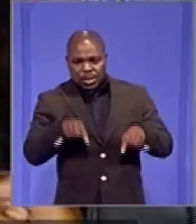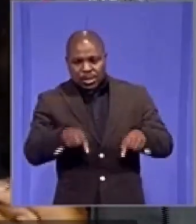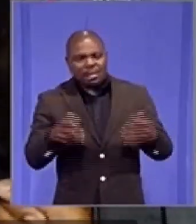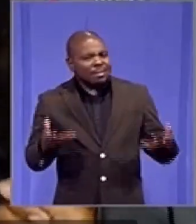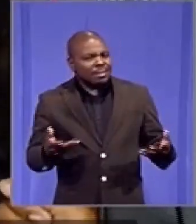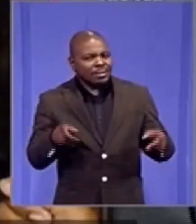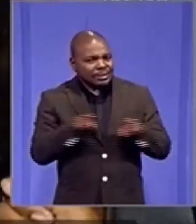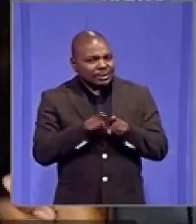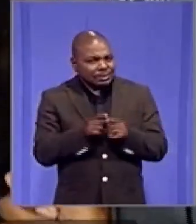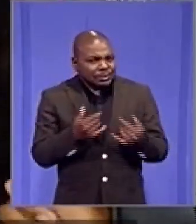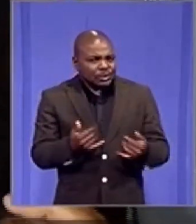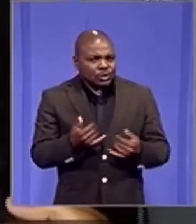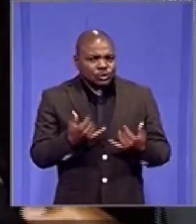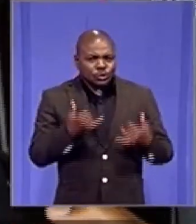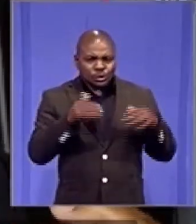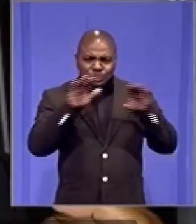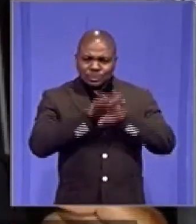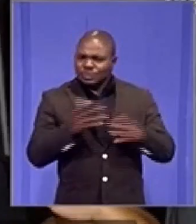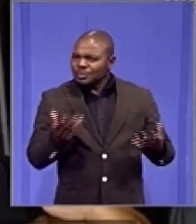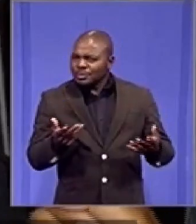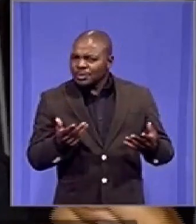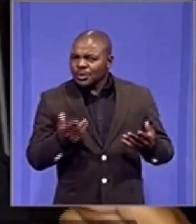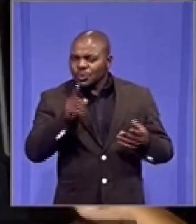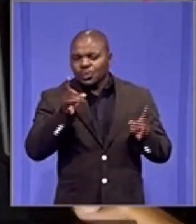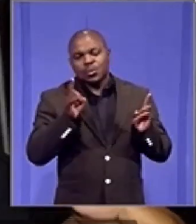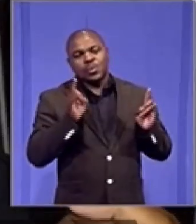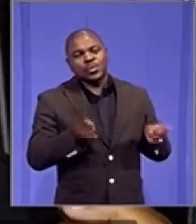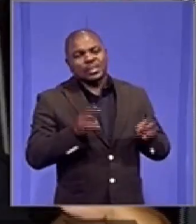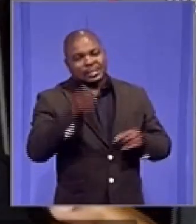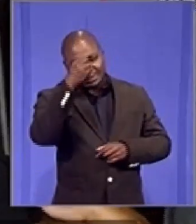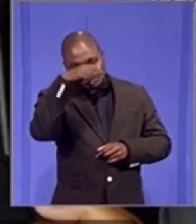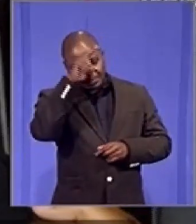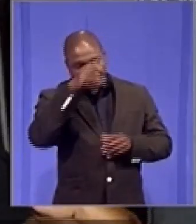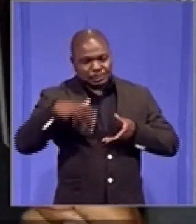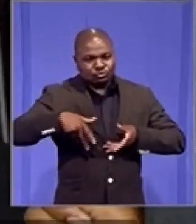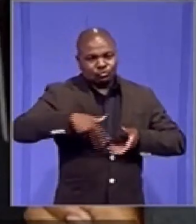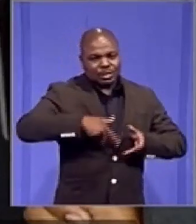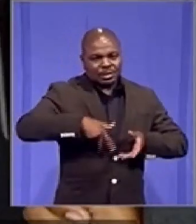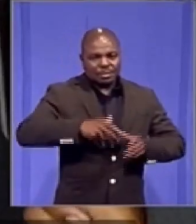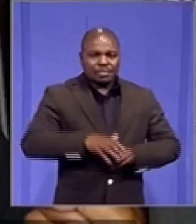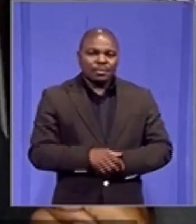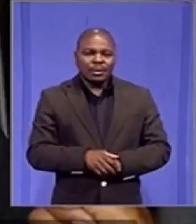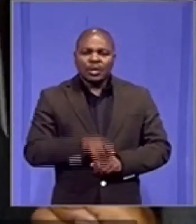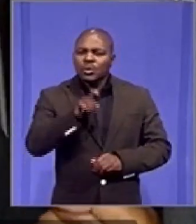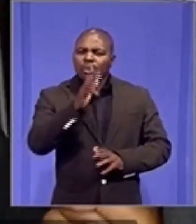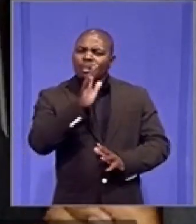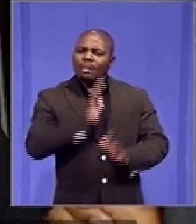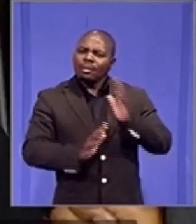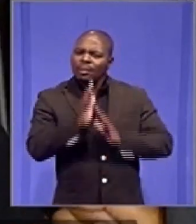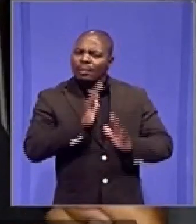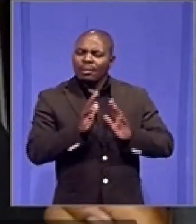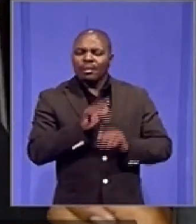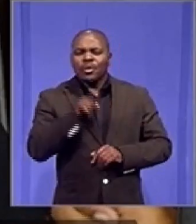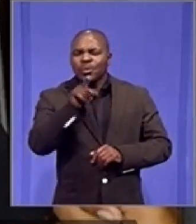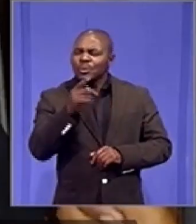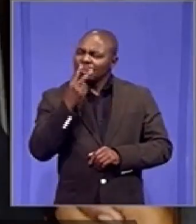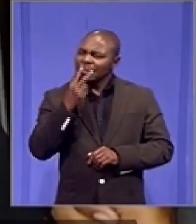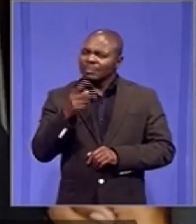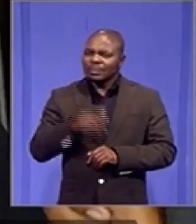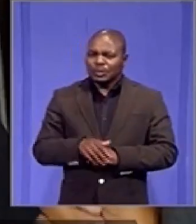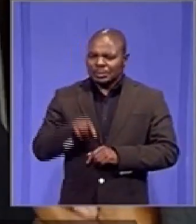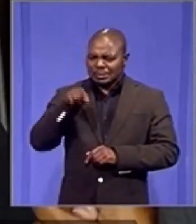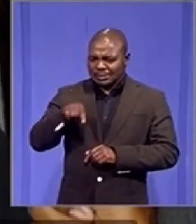le gompieno maitsibo ano o tlile go lebelela motshameko wa rugby. O ka ntlhalosetsa gore wena fa o lebile